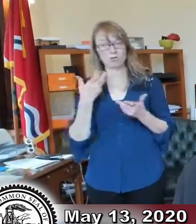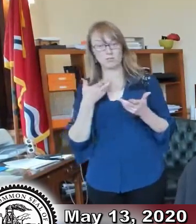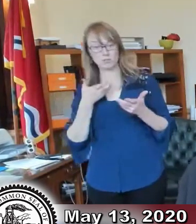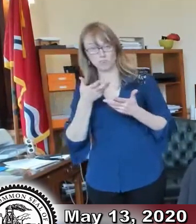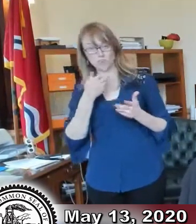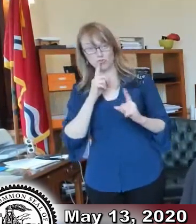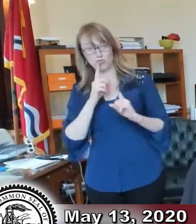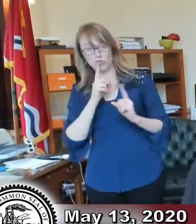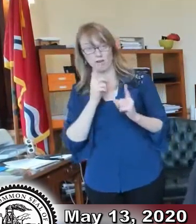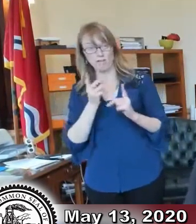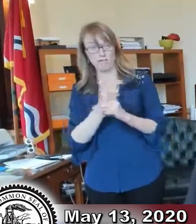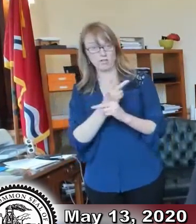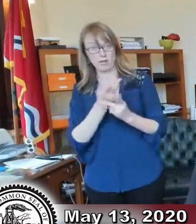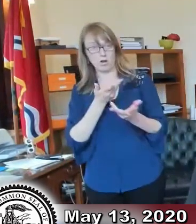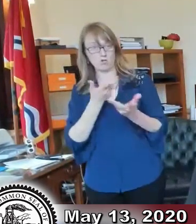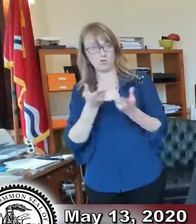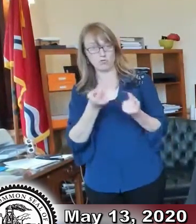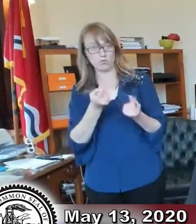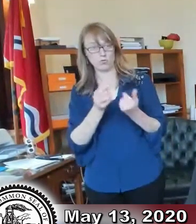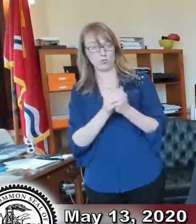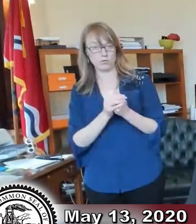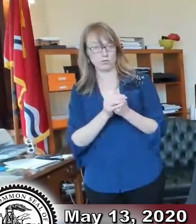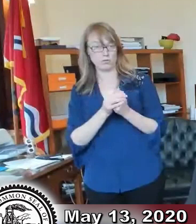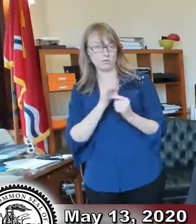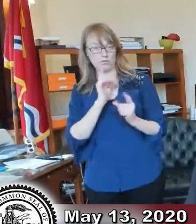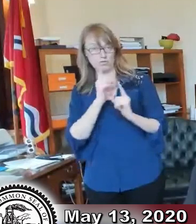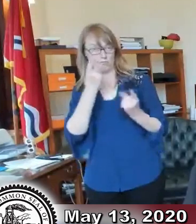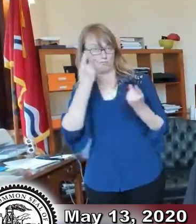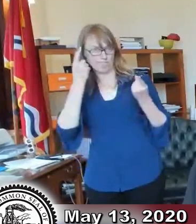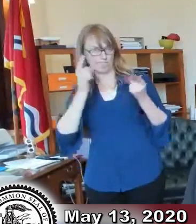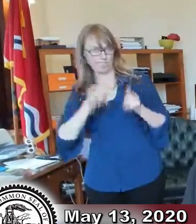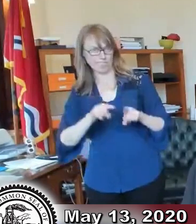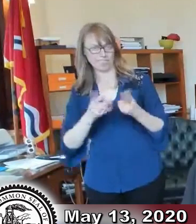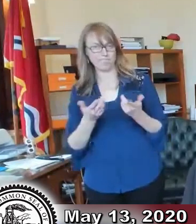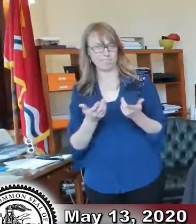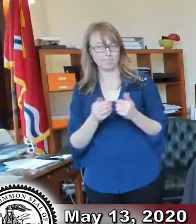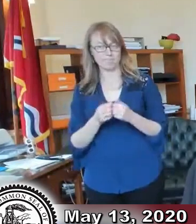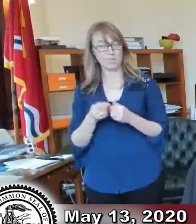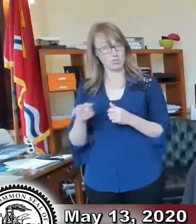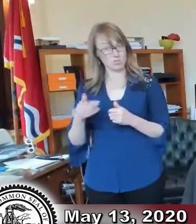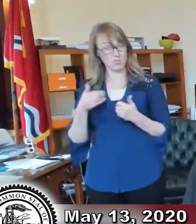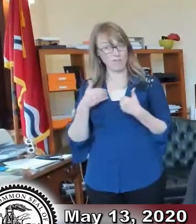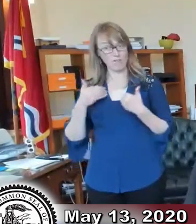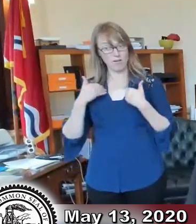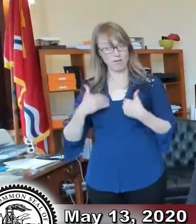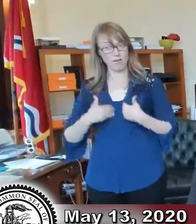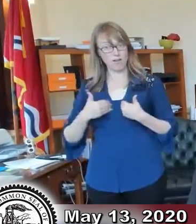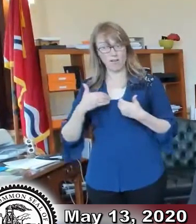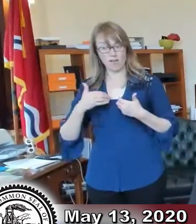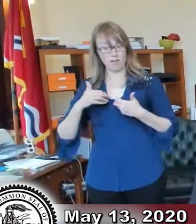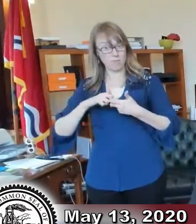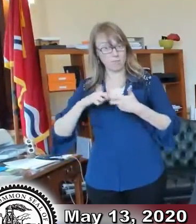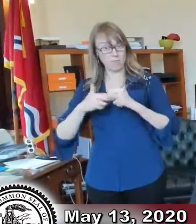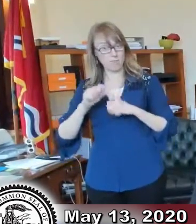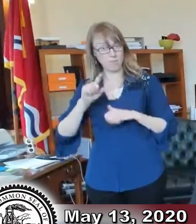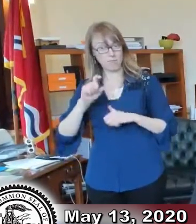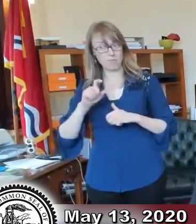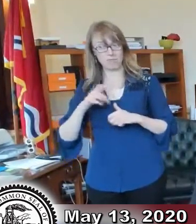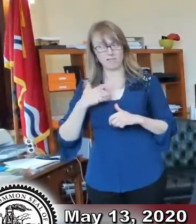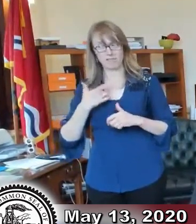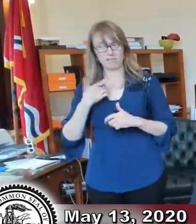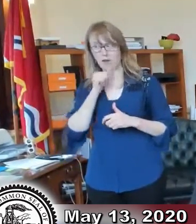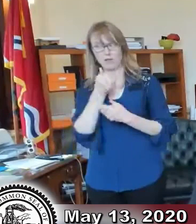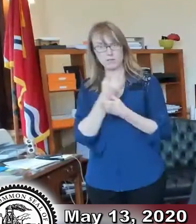If you have underlying health conditions and you don't want to go back to work, then, you know, in